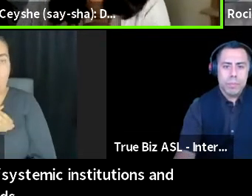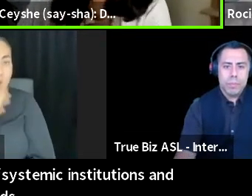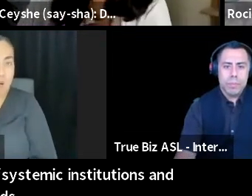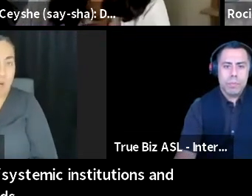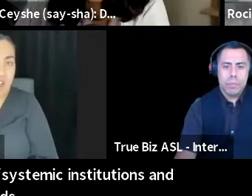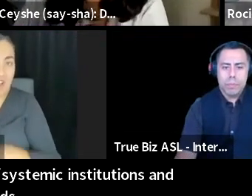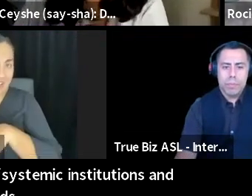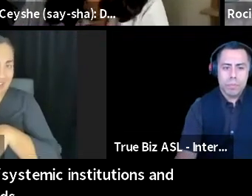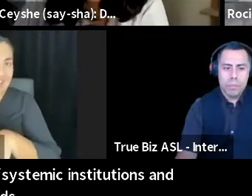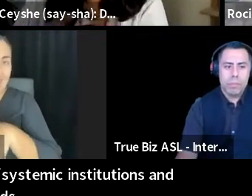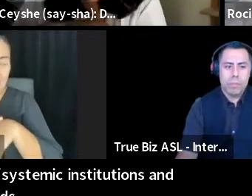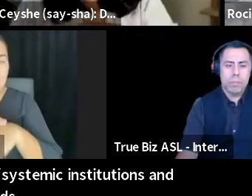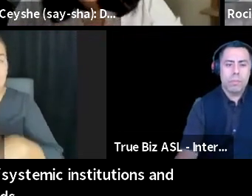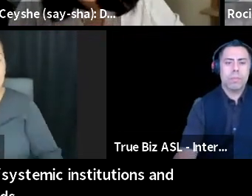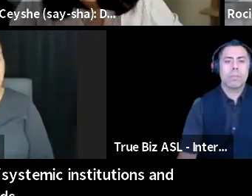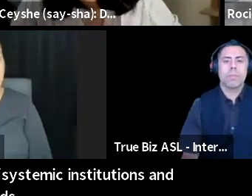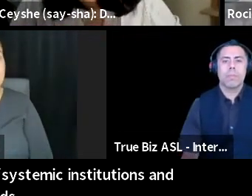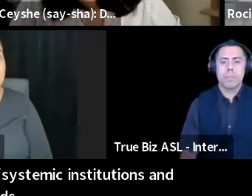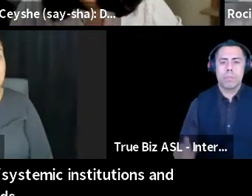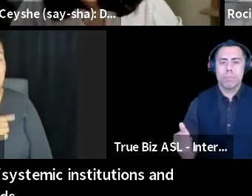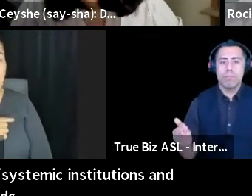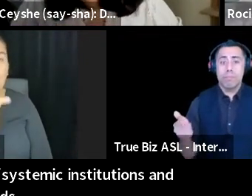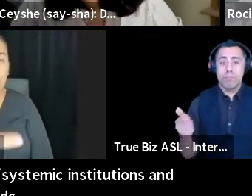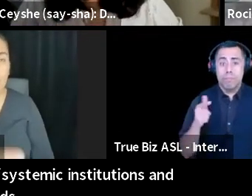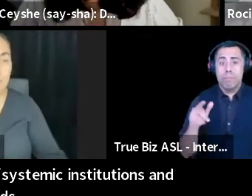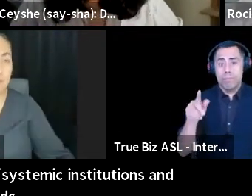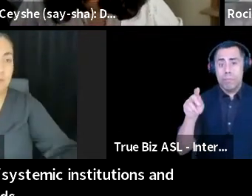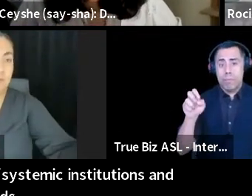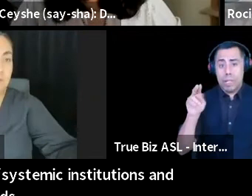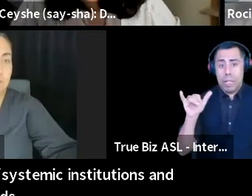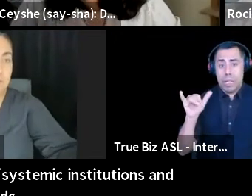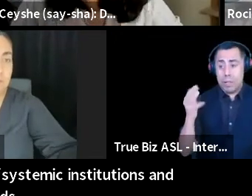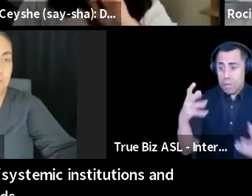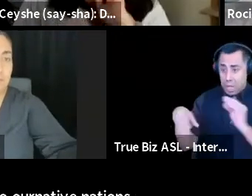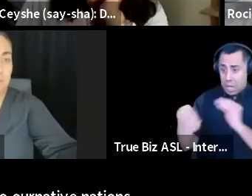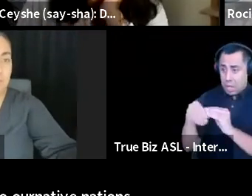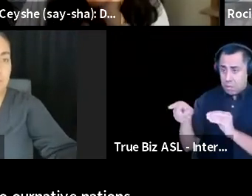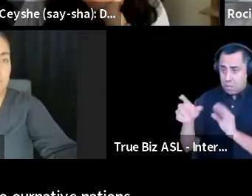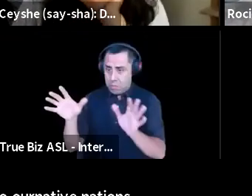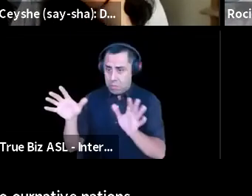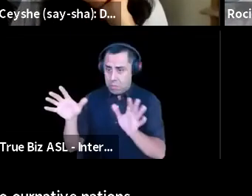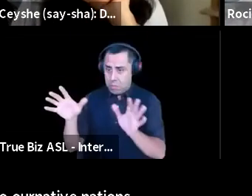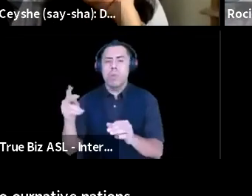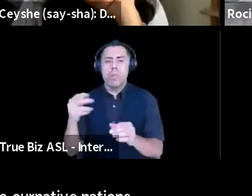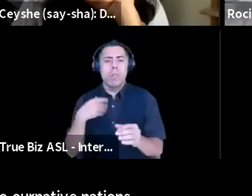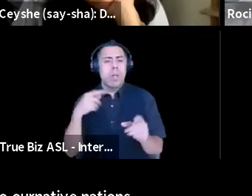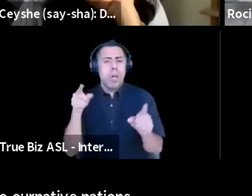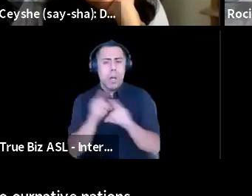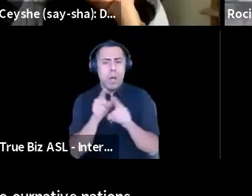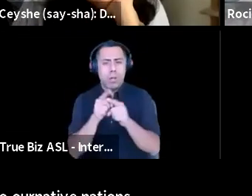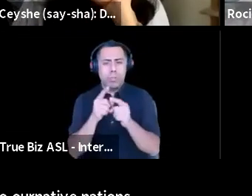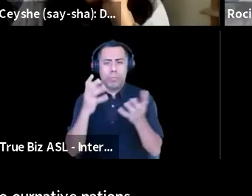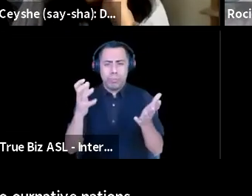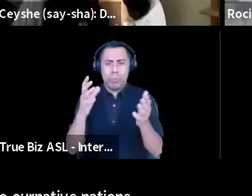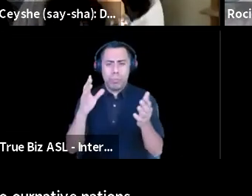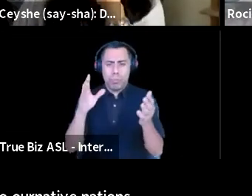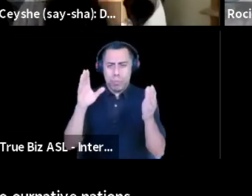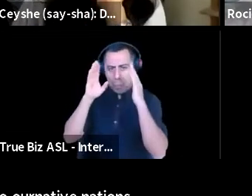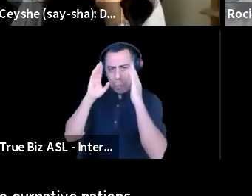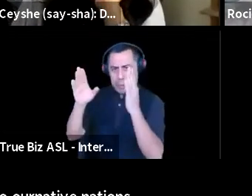Kenny, did you want to add something? No, okay. I just want to also lift up in the chat, and I hope this is happening,